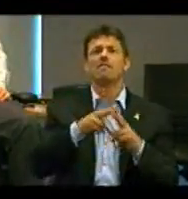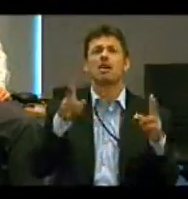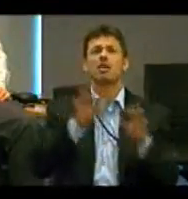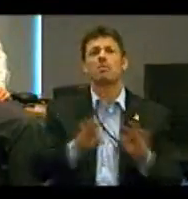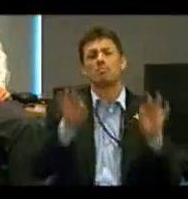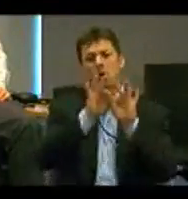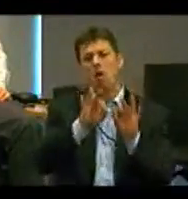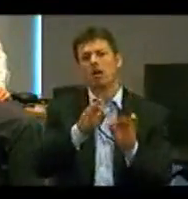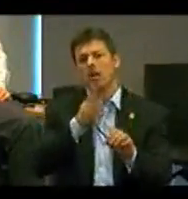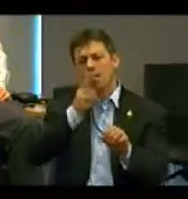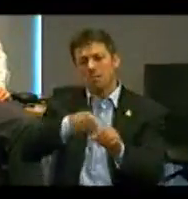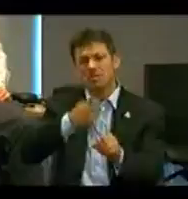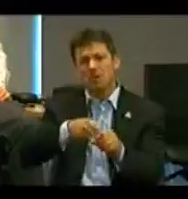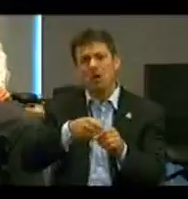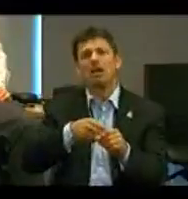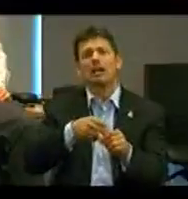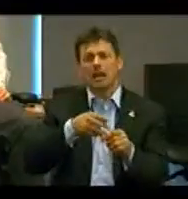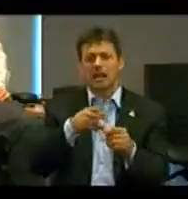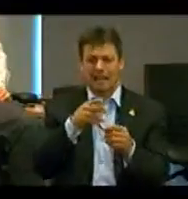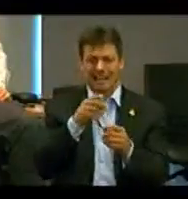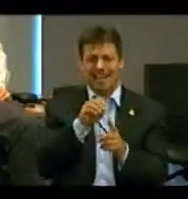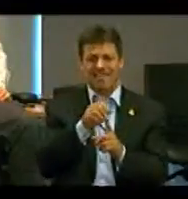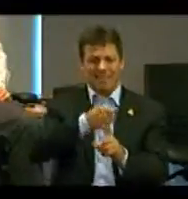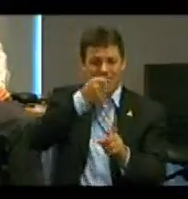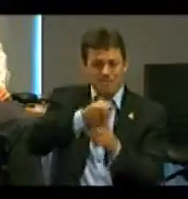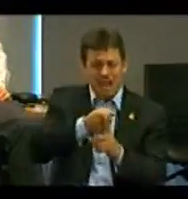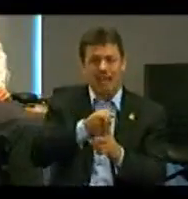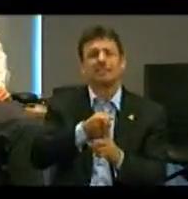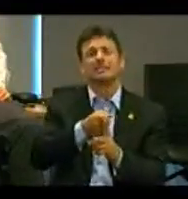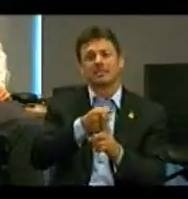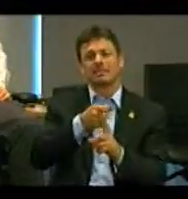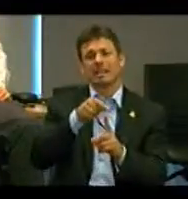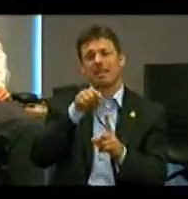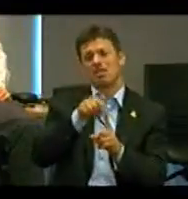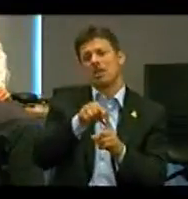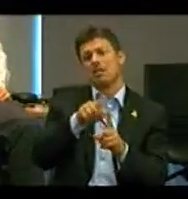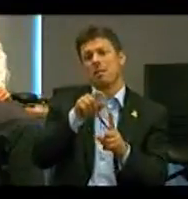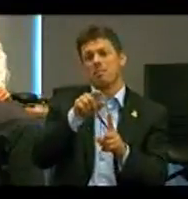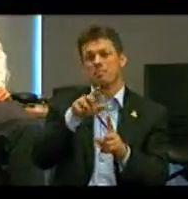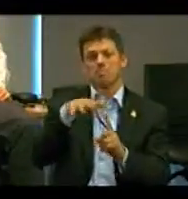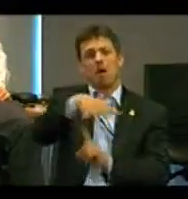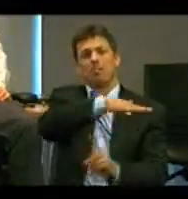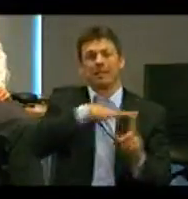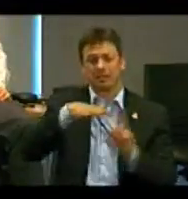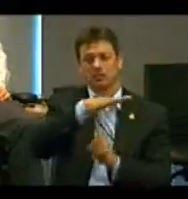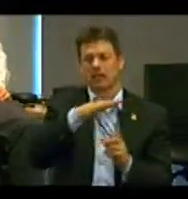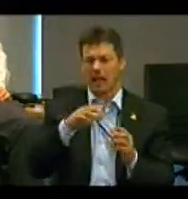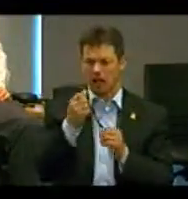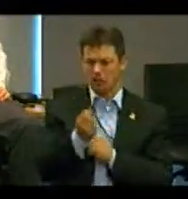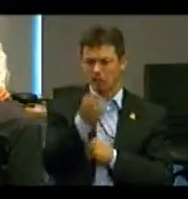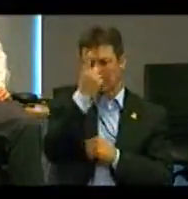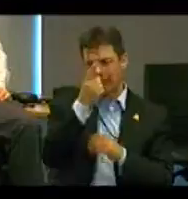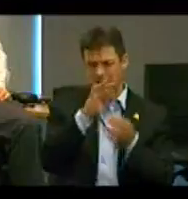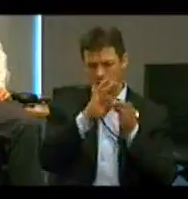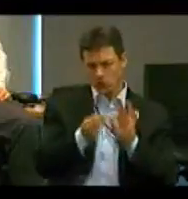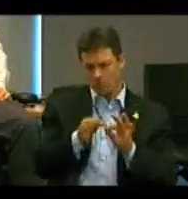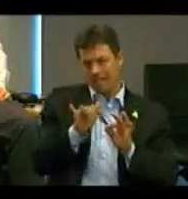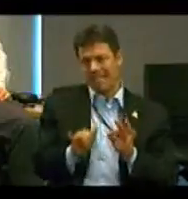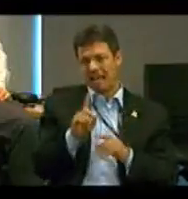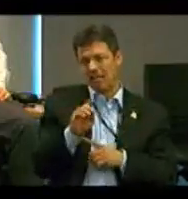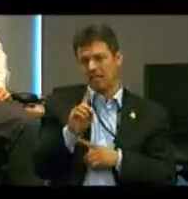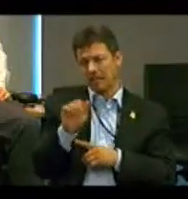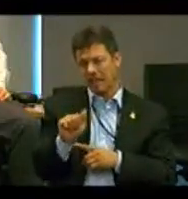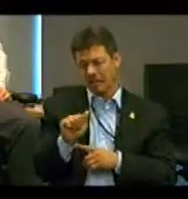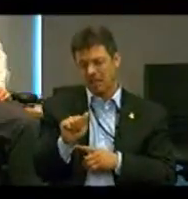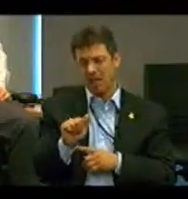engages the affected population in understanding and interpreting these data and understanding the conditions that are taking place in our